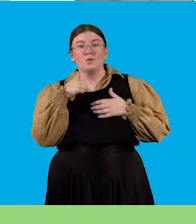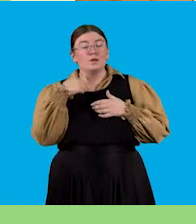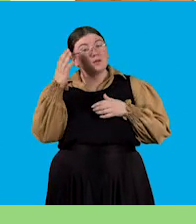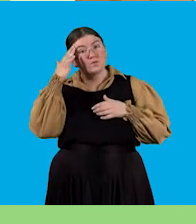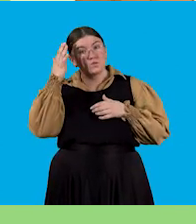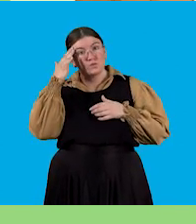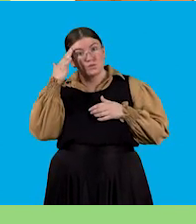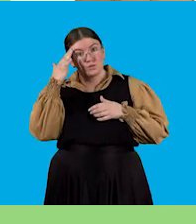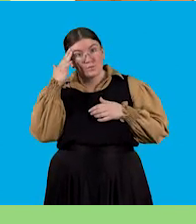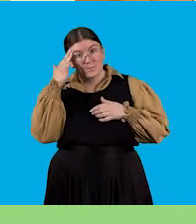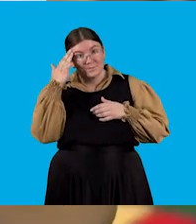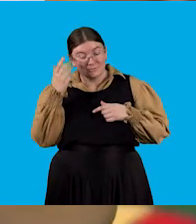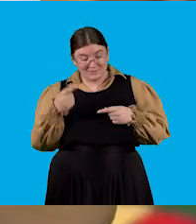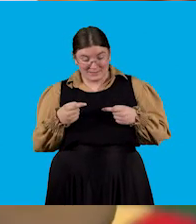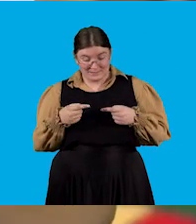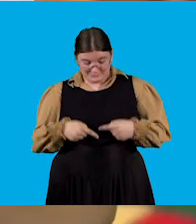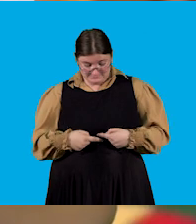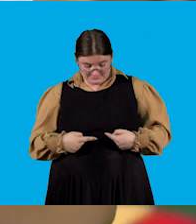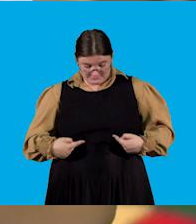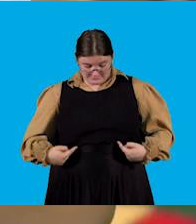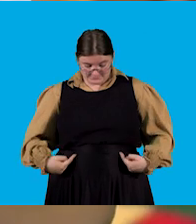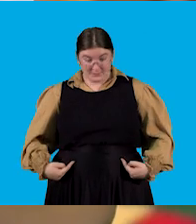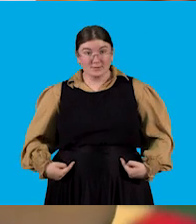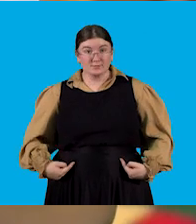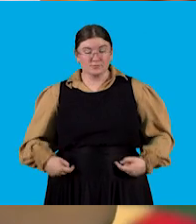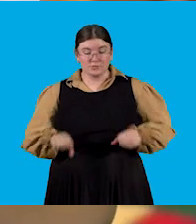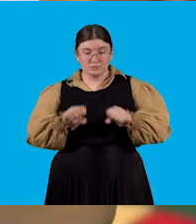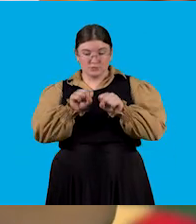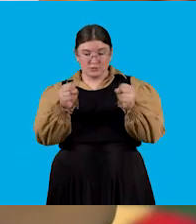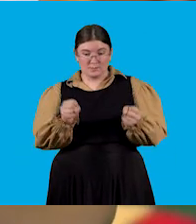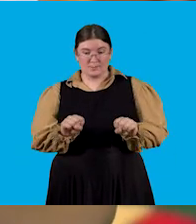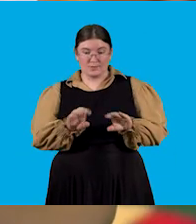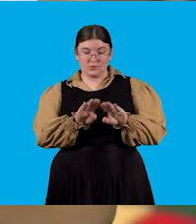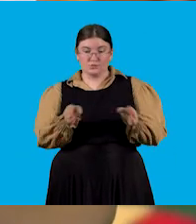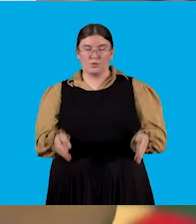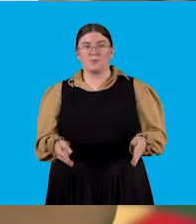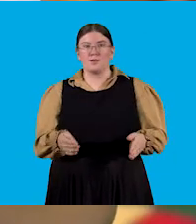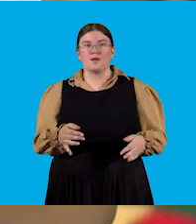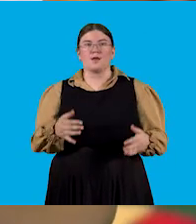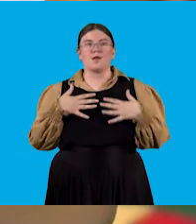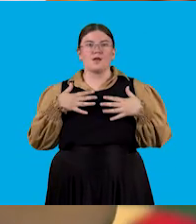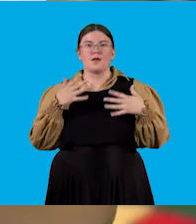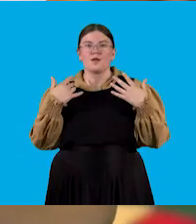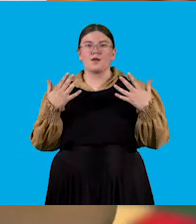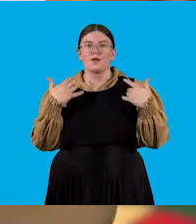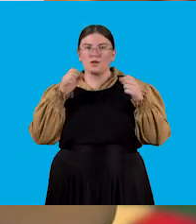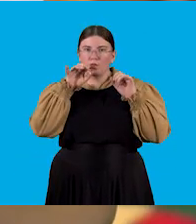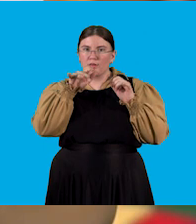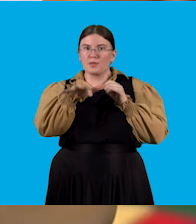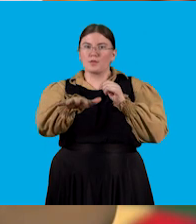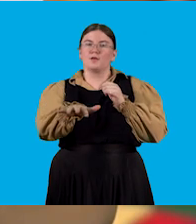By now, we do know that when the diaphragm pushes up to form a more dome shape, air is